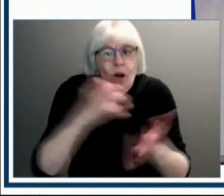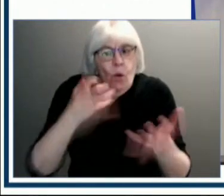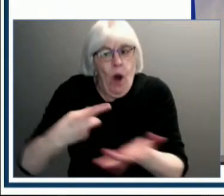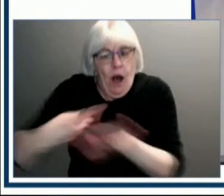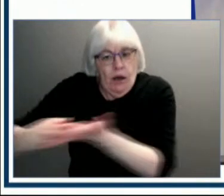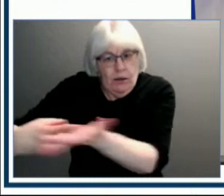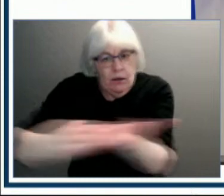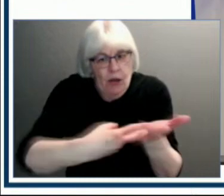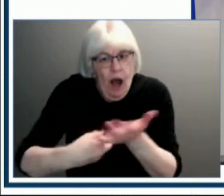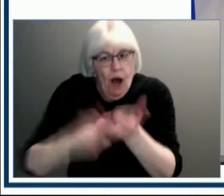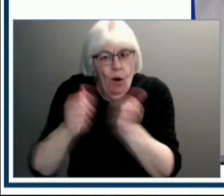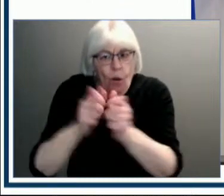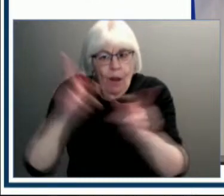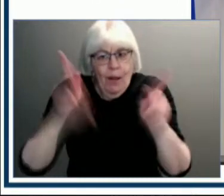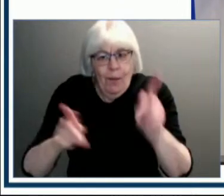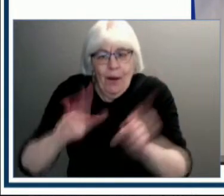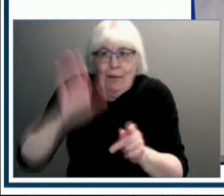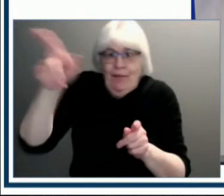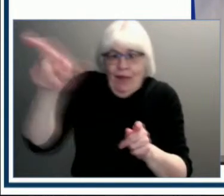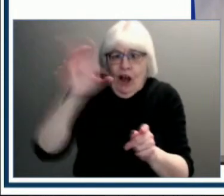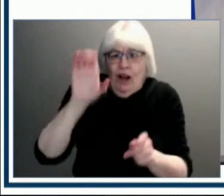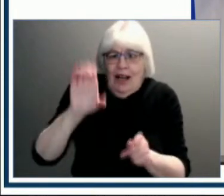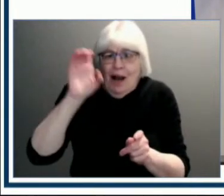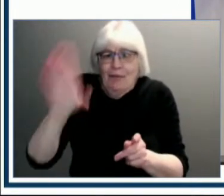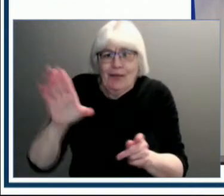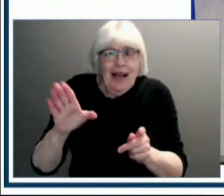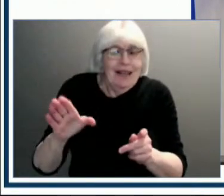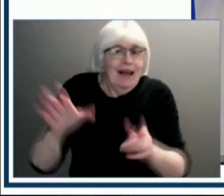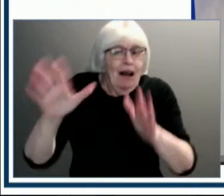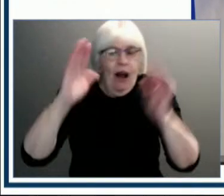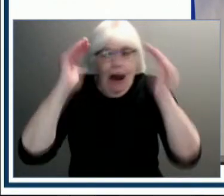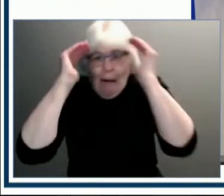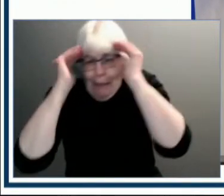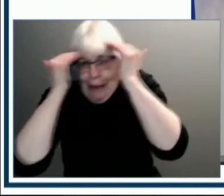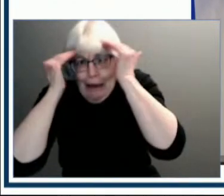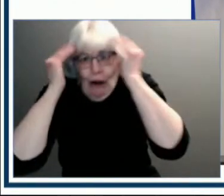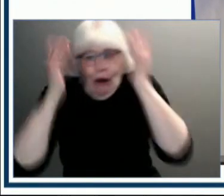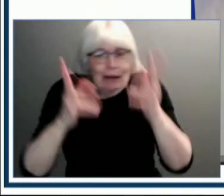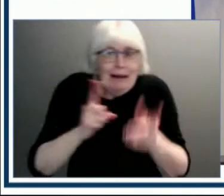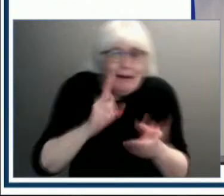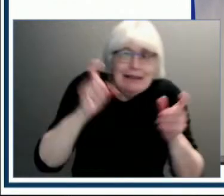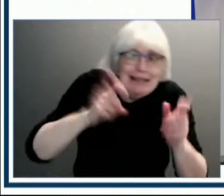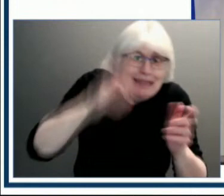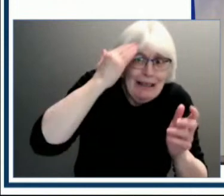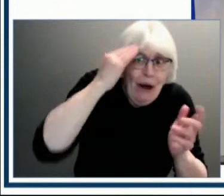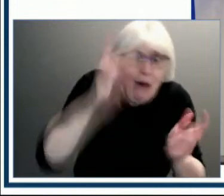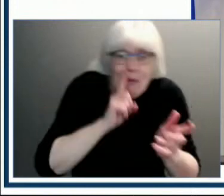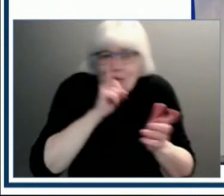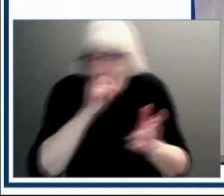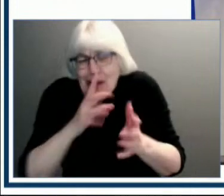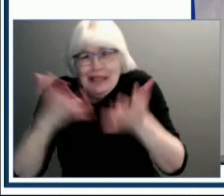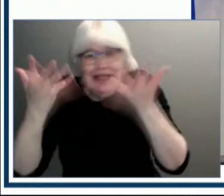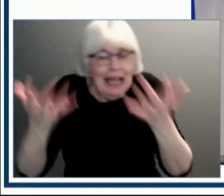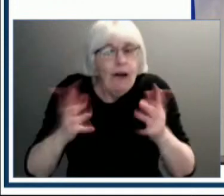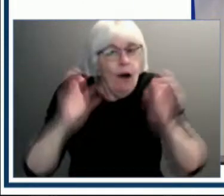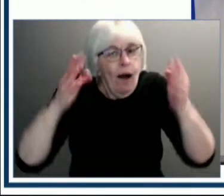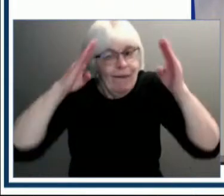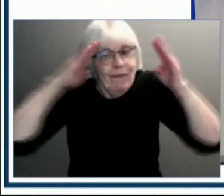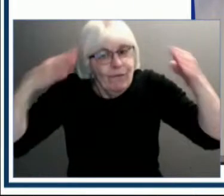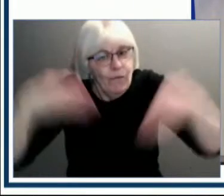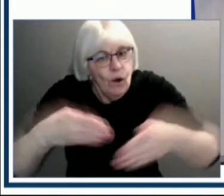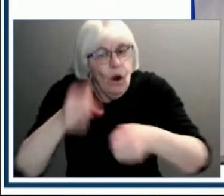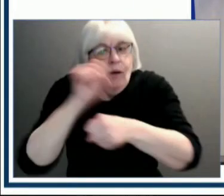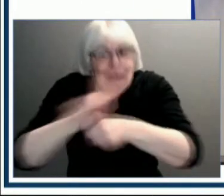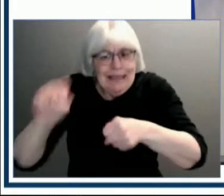over testing. We hear you. There is an incredible amount of work being done to meet the need. Capacity has been added in